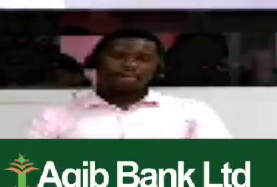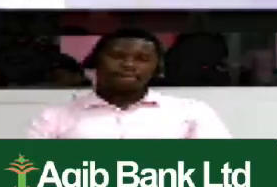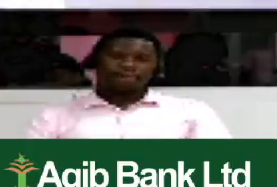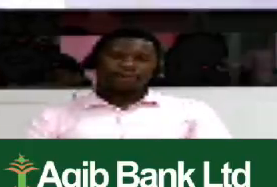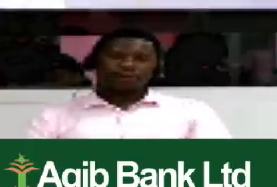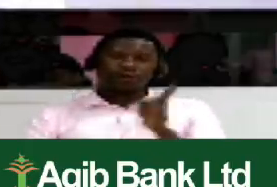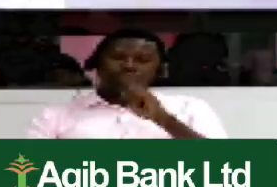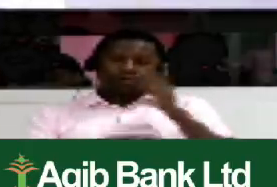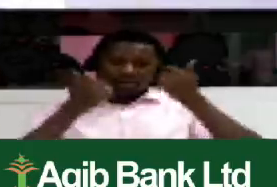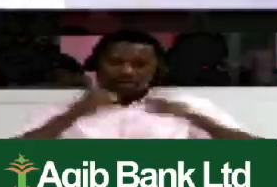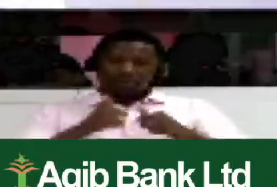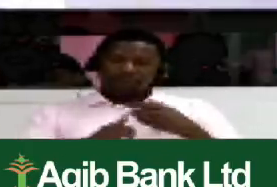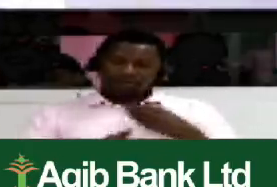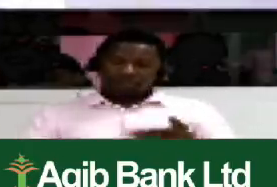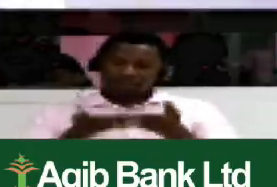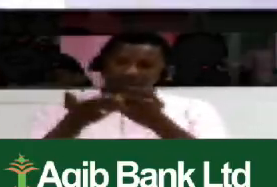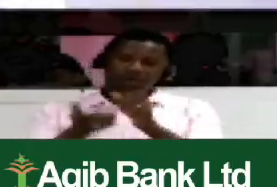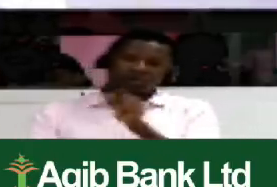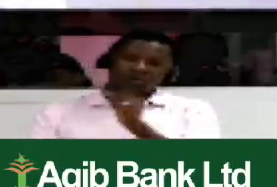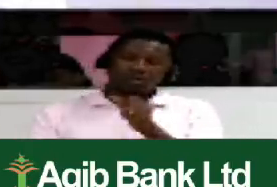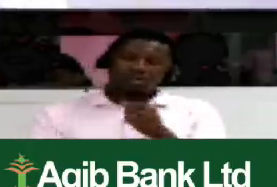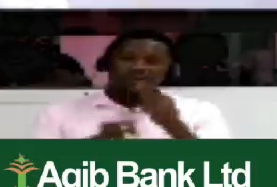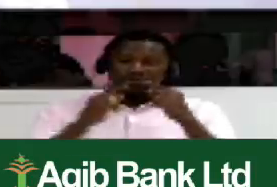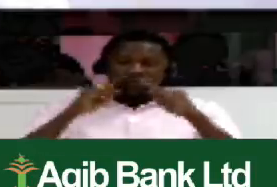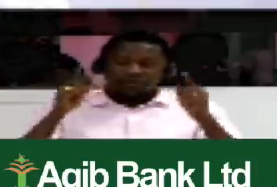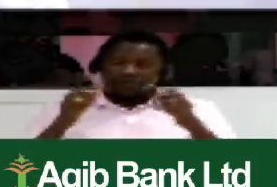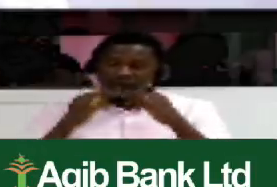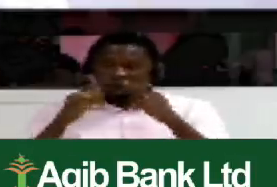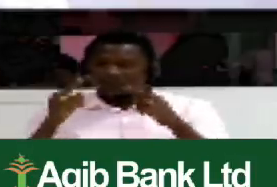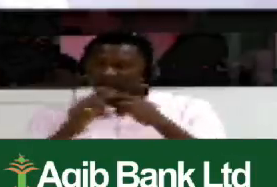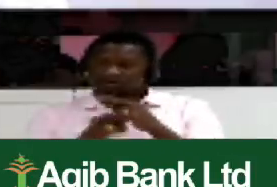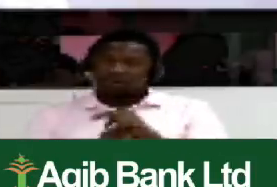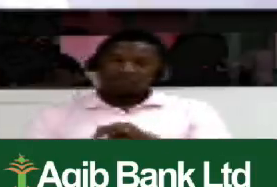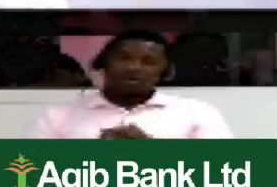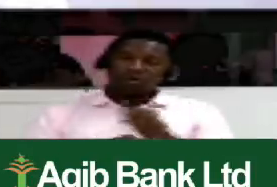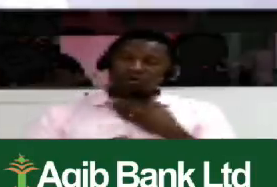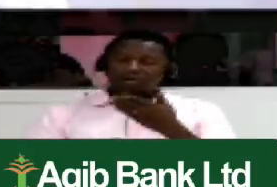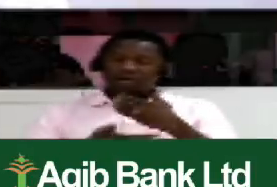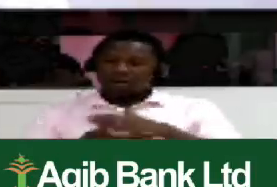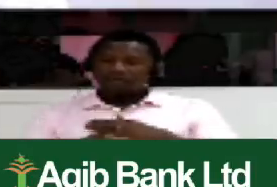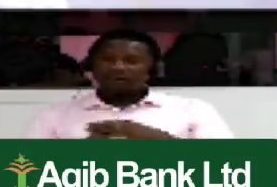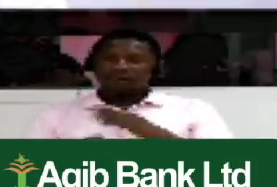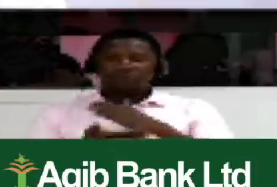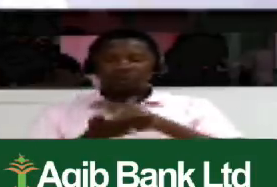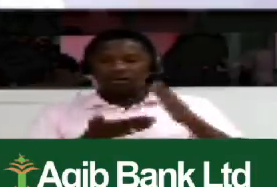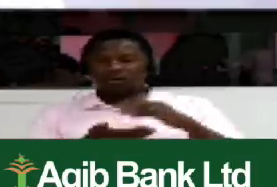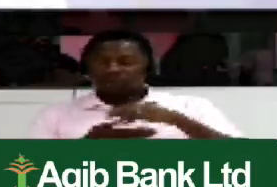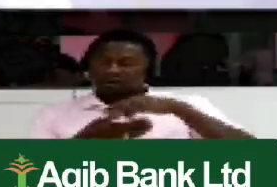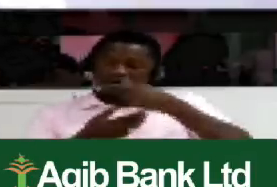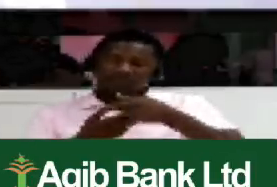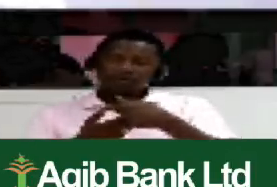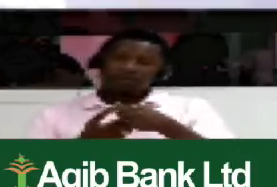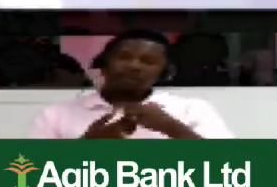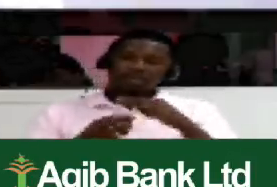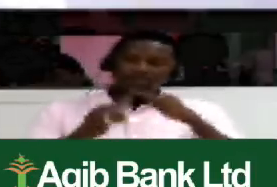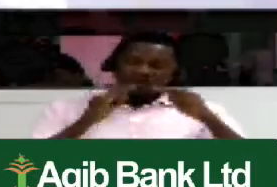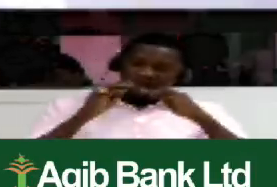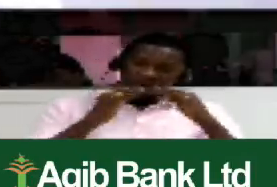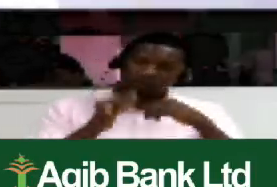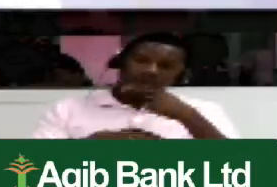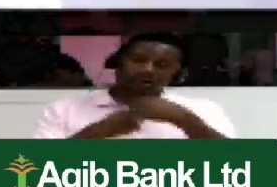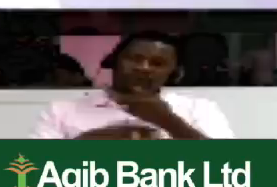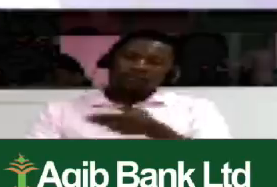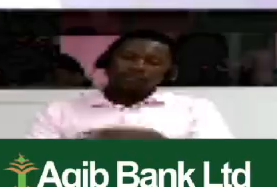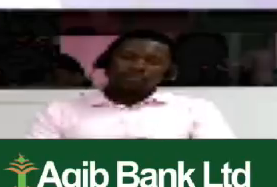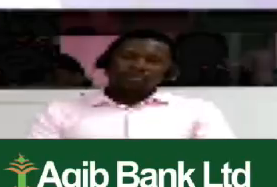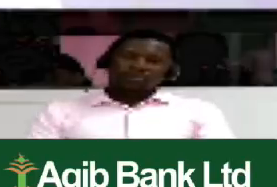What happened? Did he provide any other information, or did you get the rest of the information from the other interviewers? Yes, he did. He did provide information,